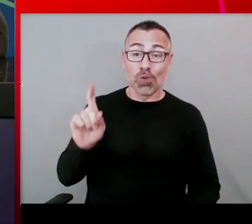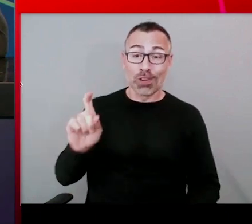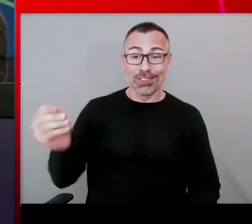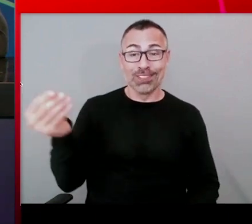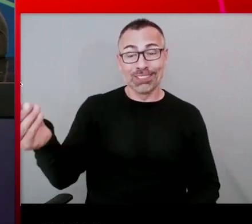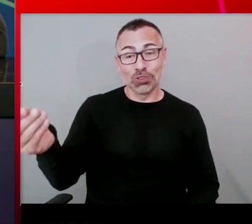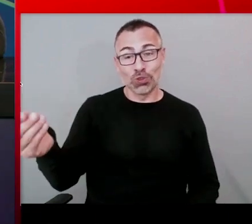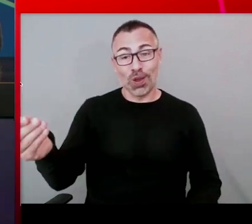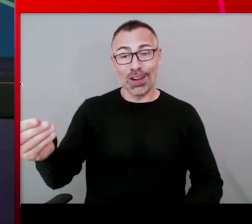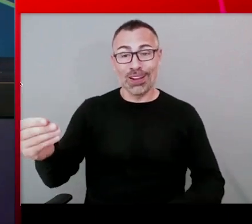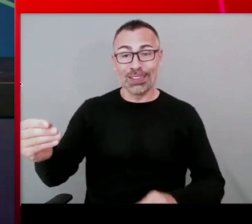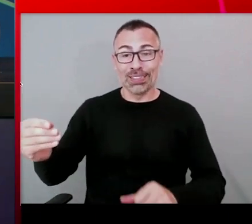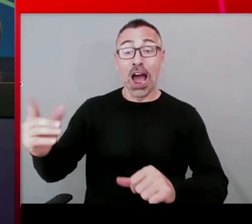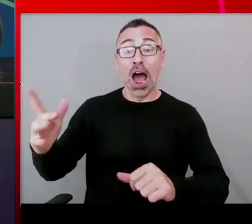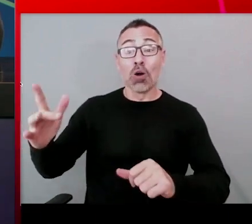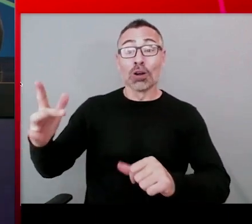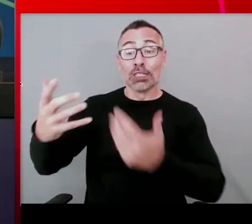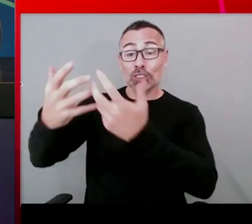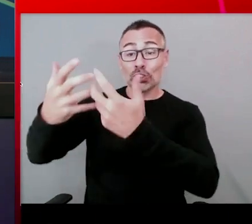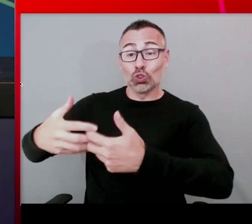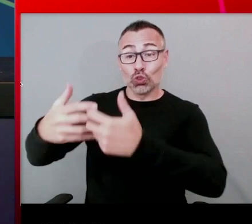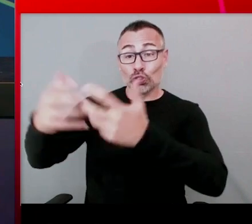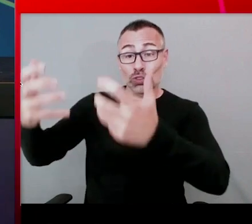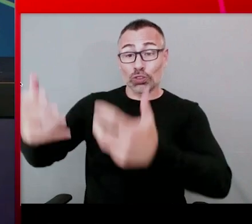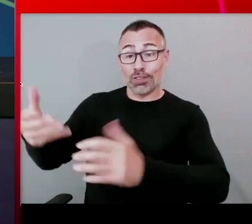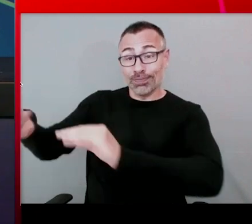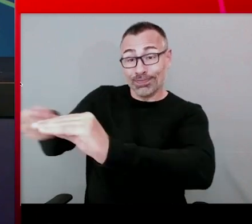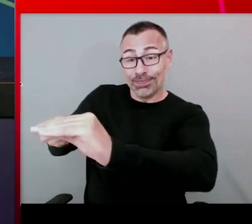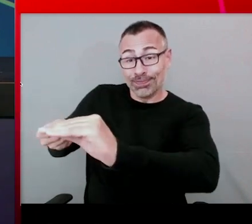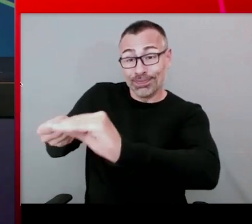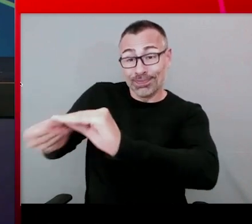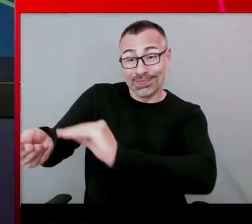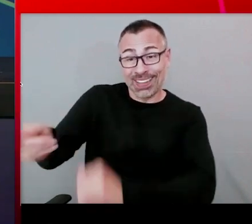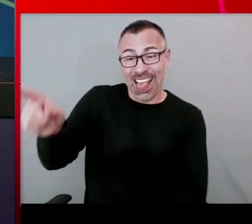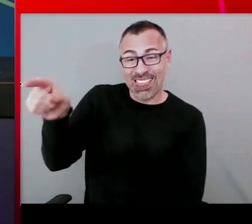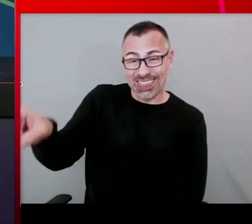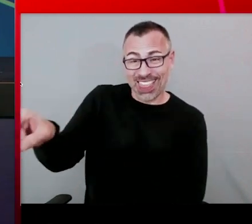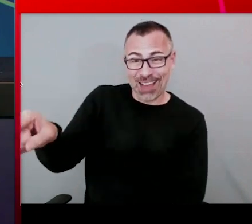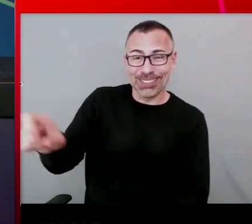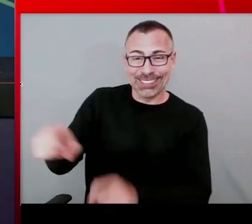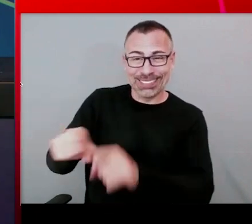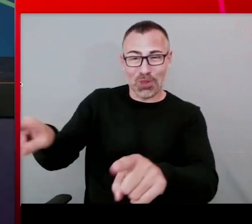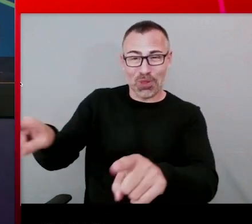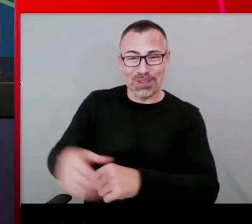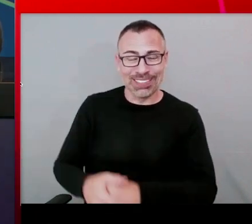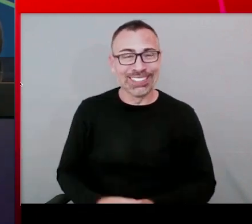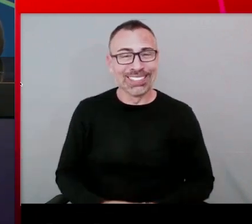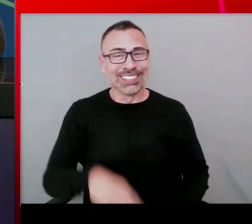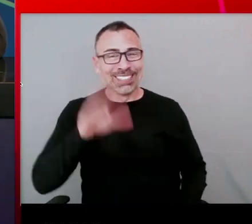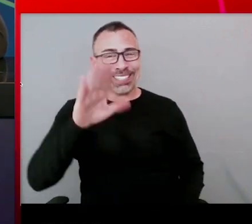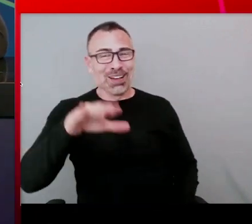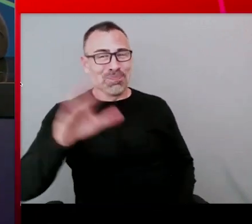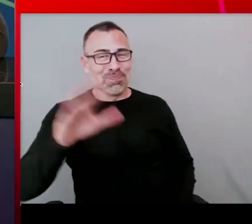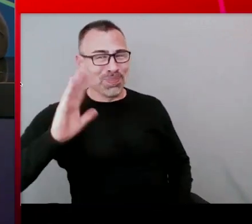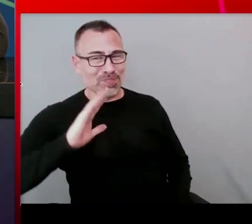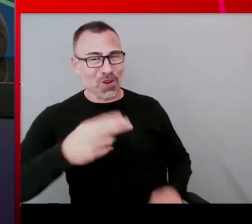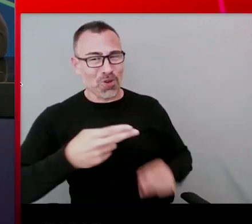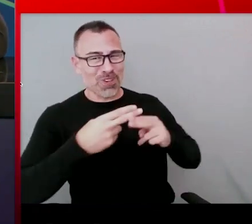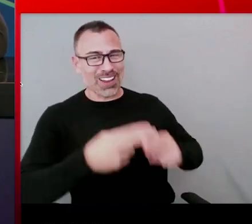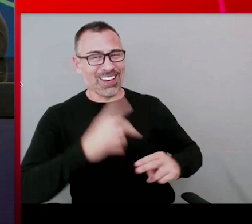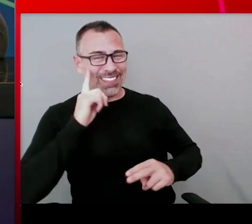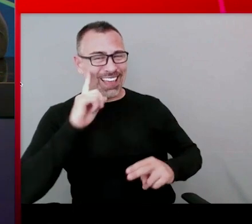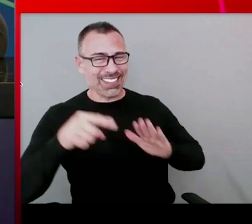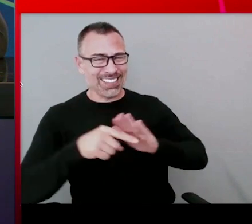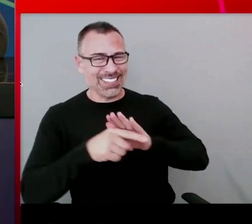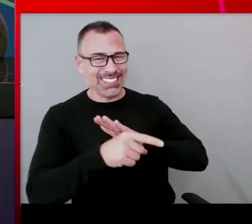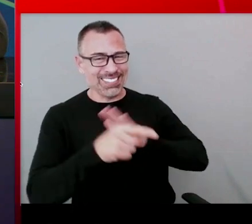was sitting in our office, and that was our deployment. We used to call that sneaker net. Yeah, exactly. And if it failed, then it